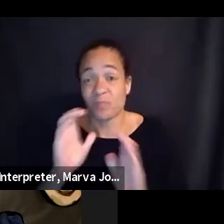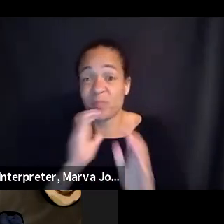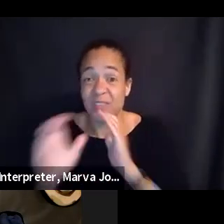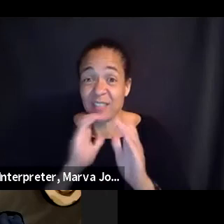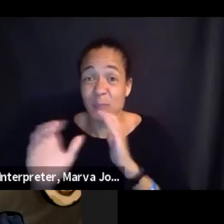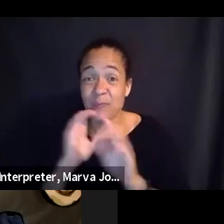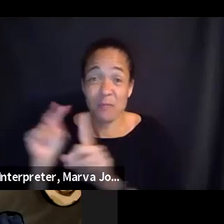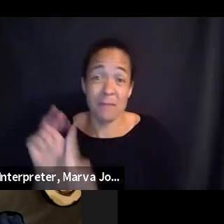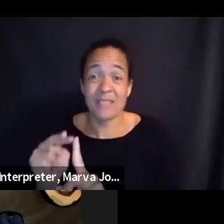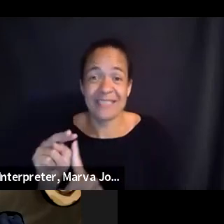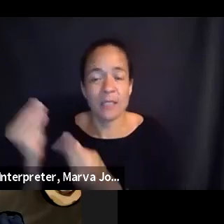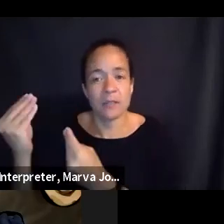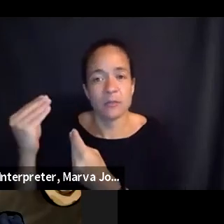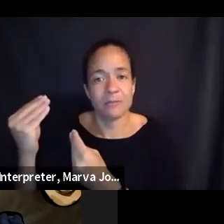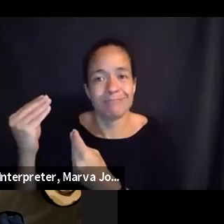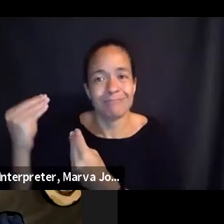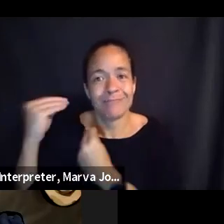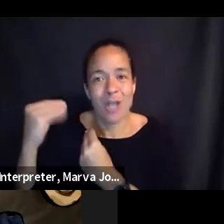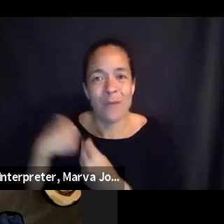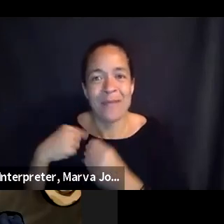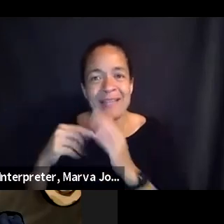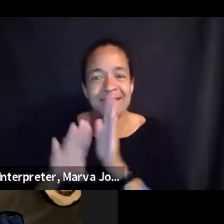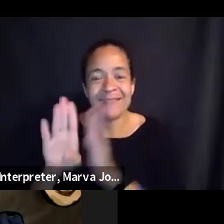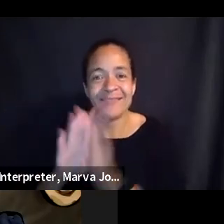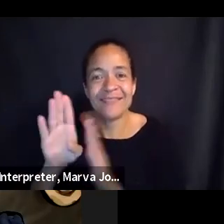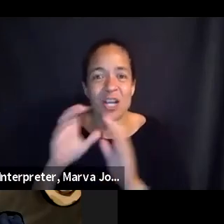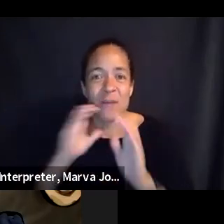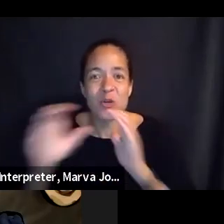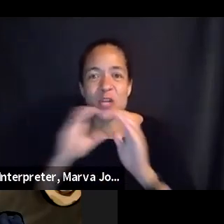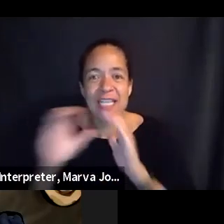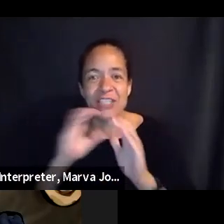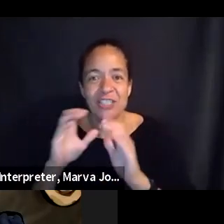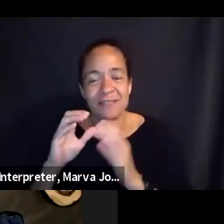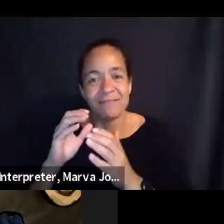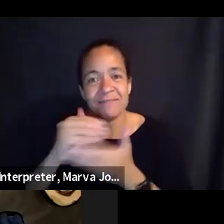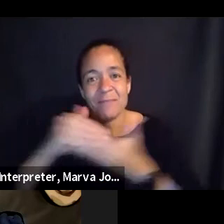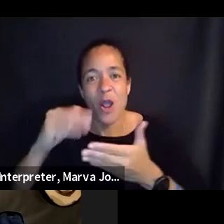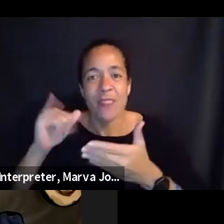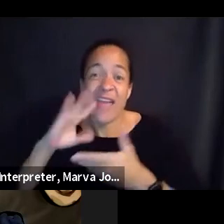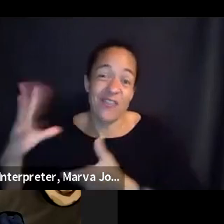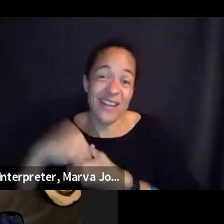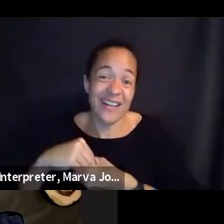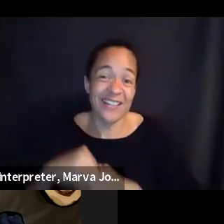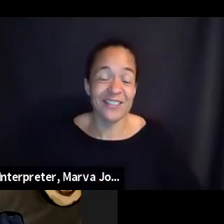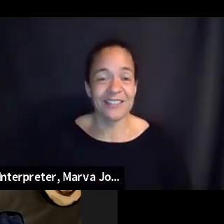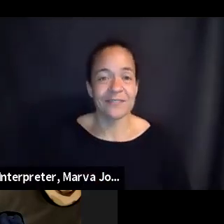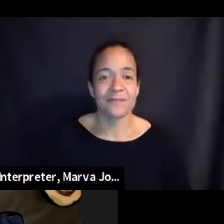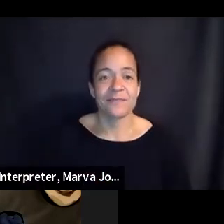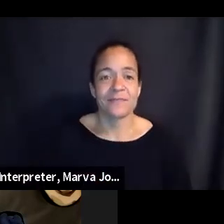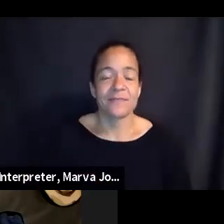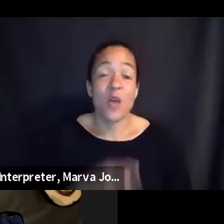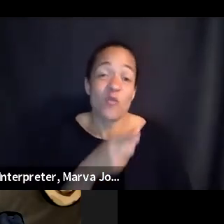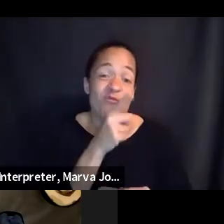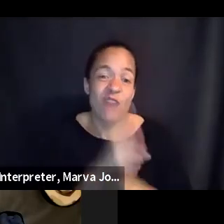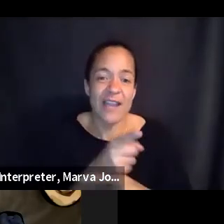about creating communication pieces that are very inclusive. Yeah, no, I think that's right. I think also from